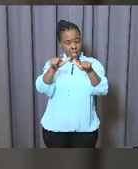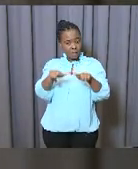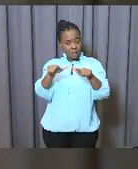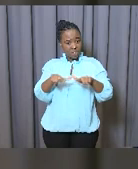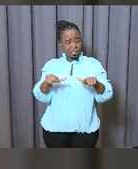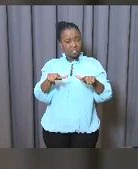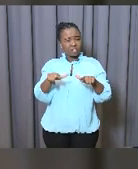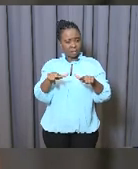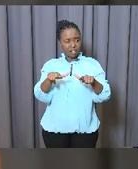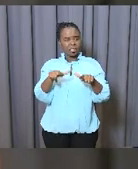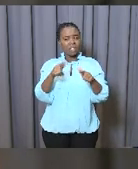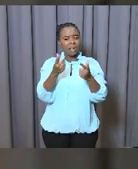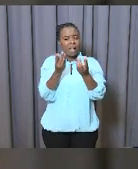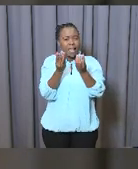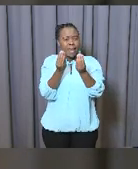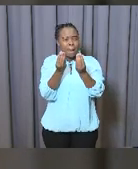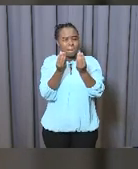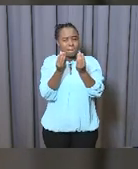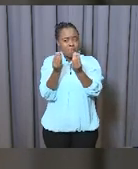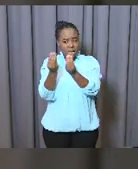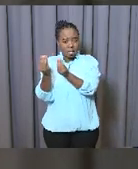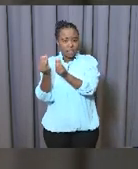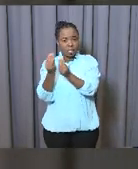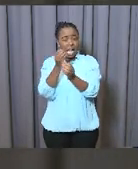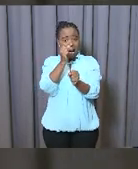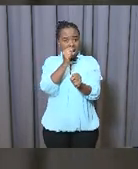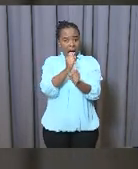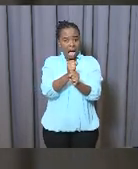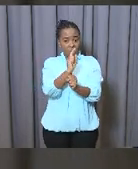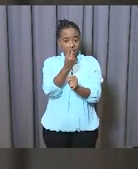when you look at the numbers, the Gauteng numbers, it looks